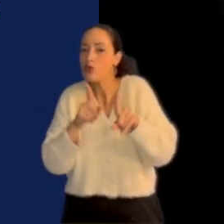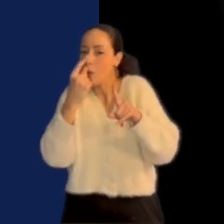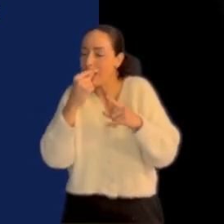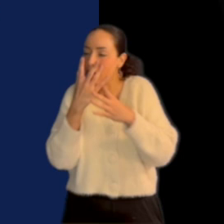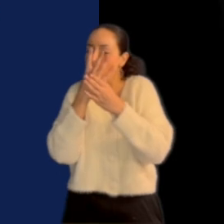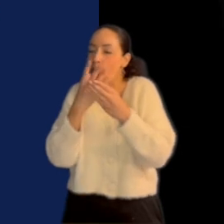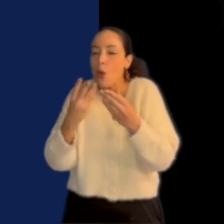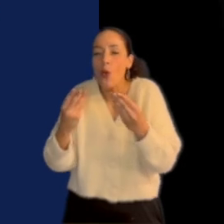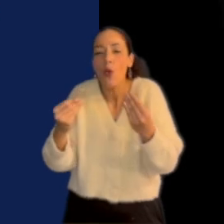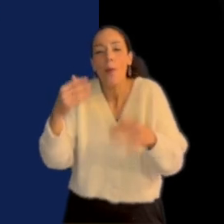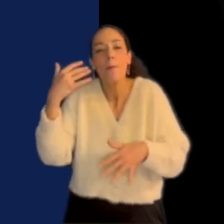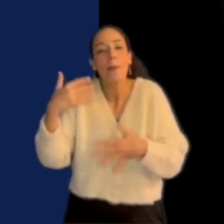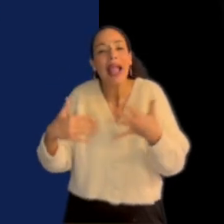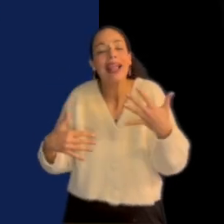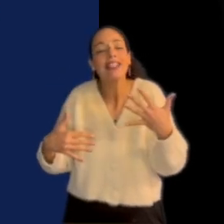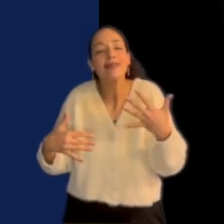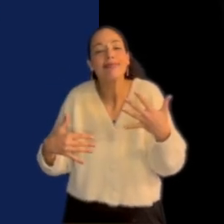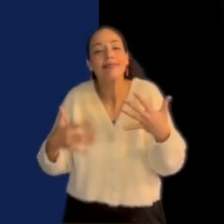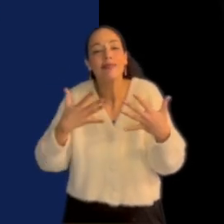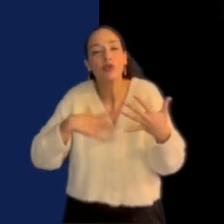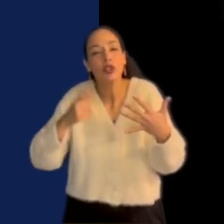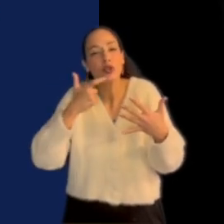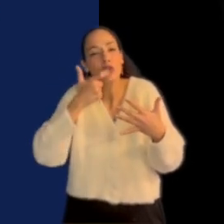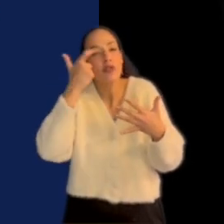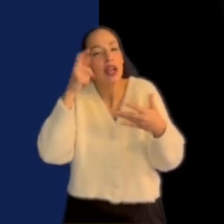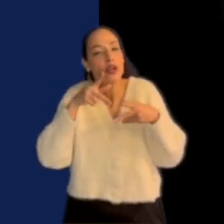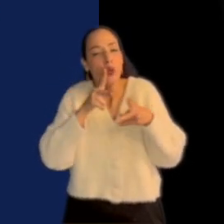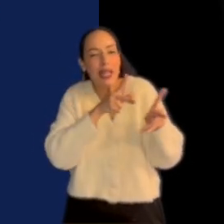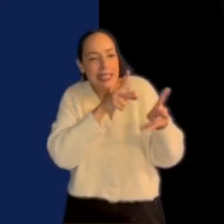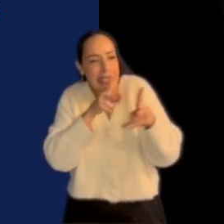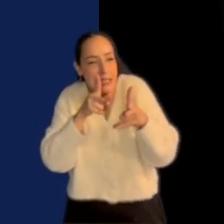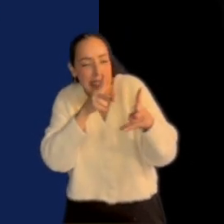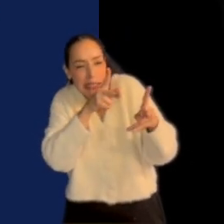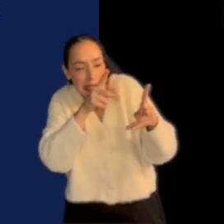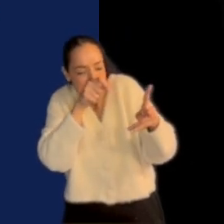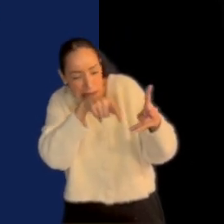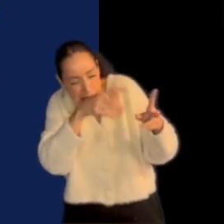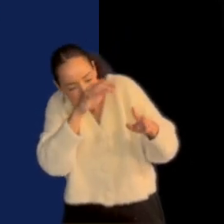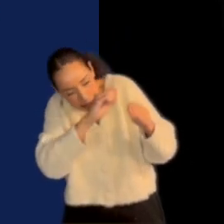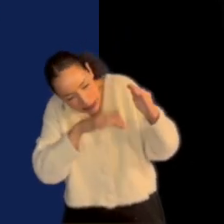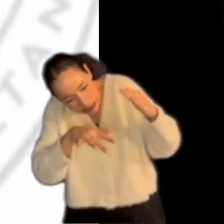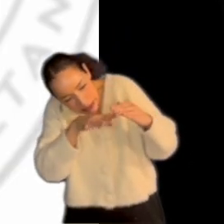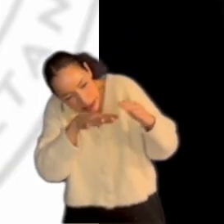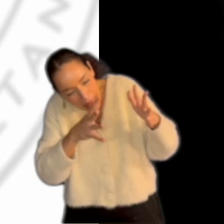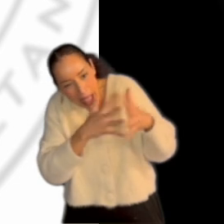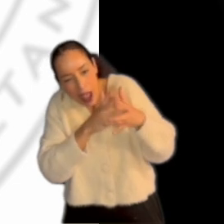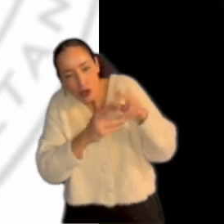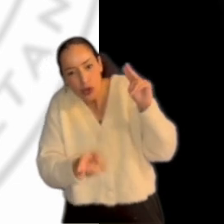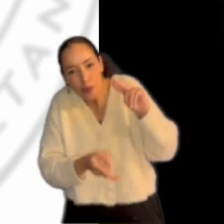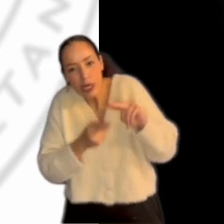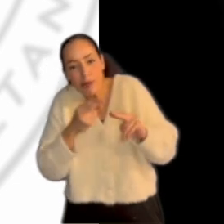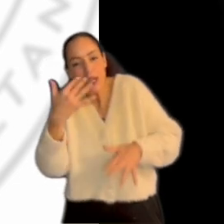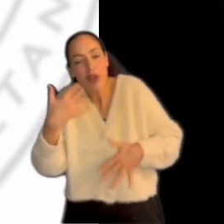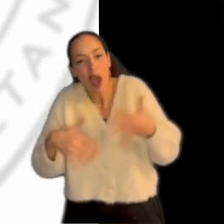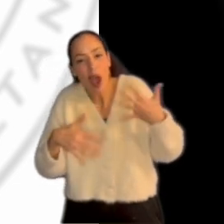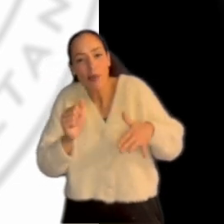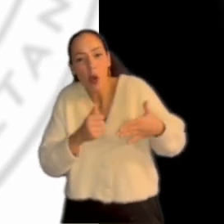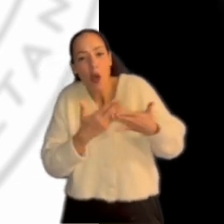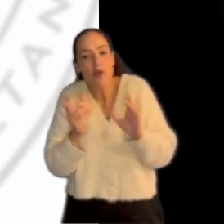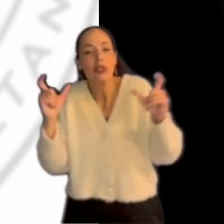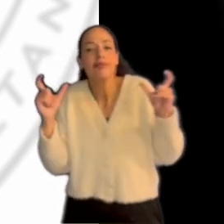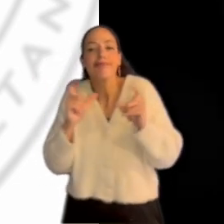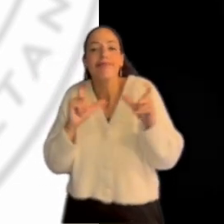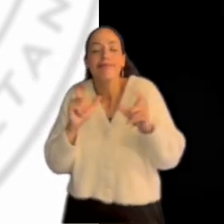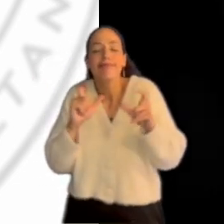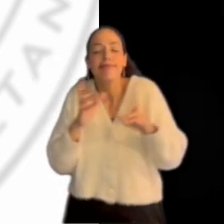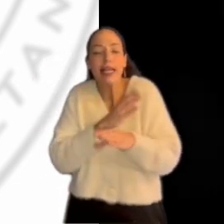systems which minimises harm and betrayal and offers solace and healing instead. Chapter 7, Our